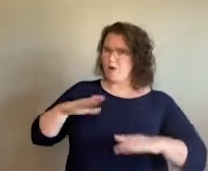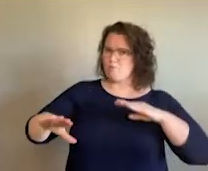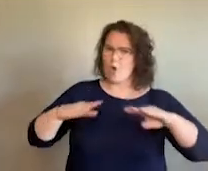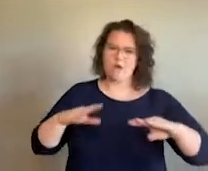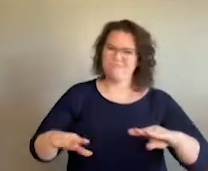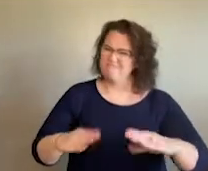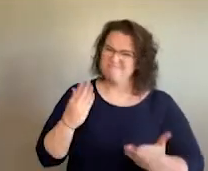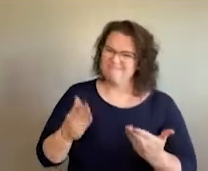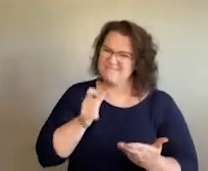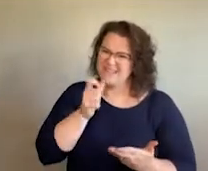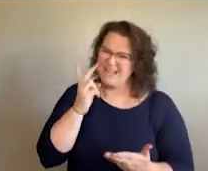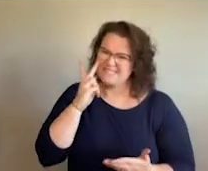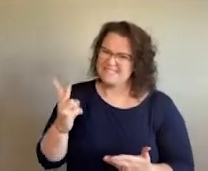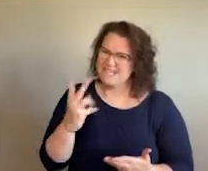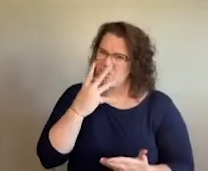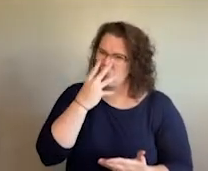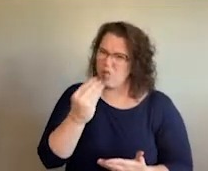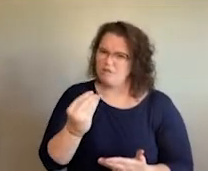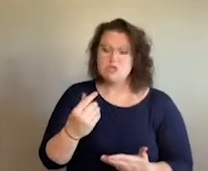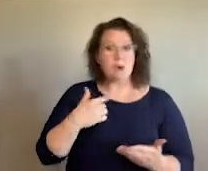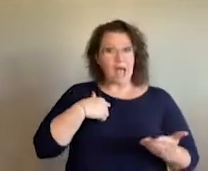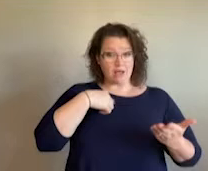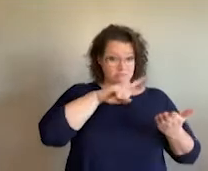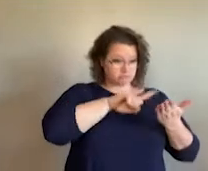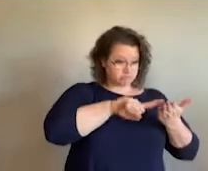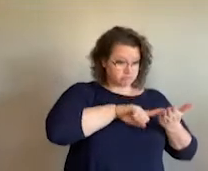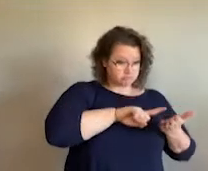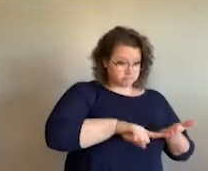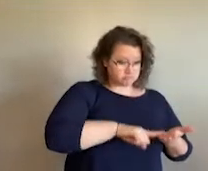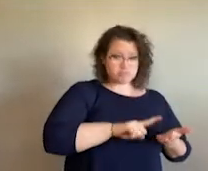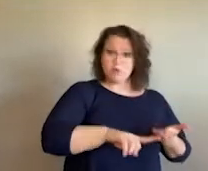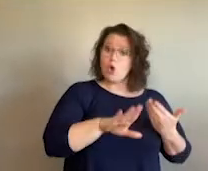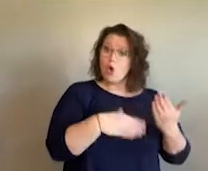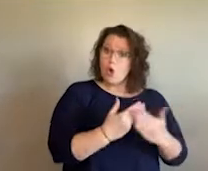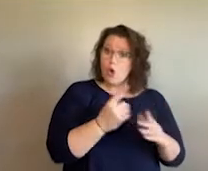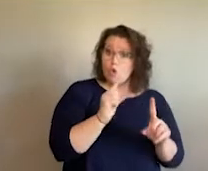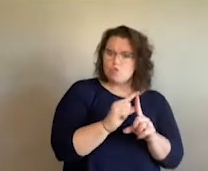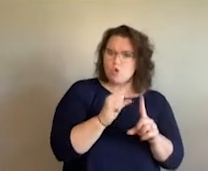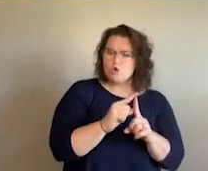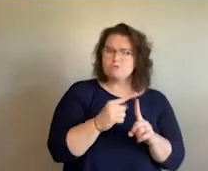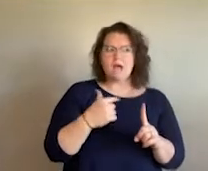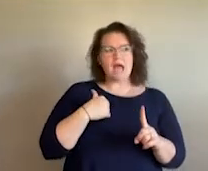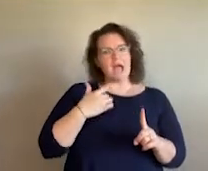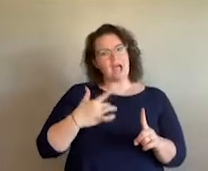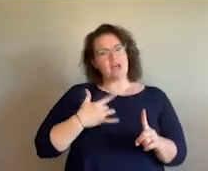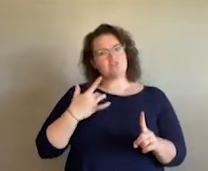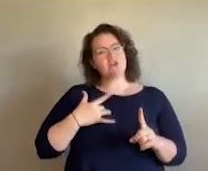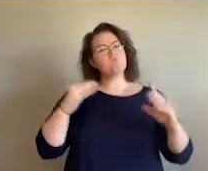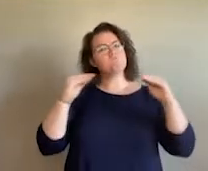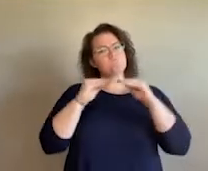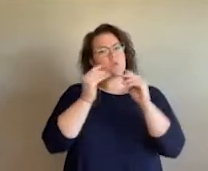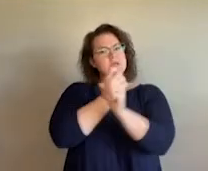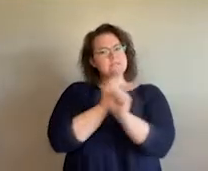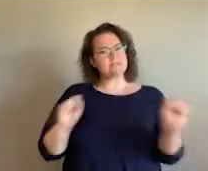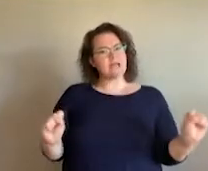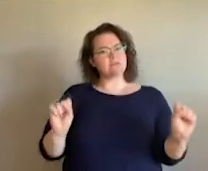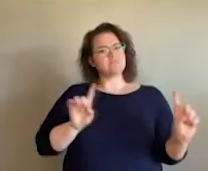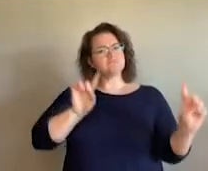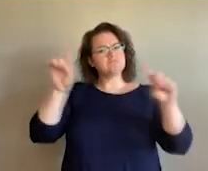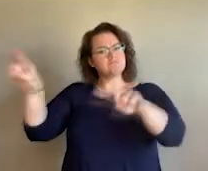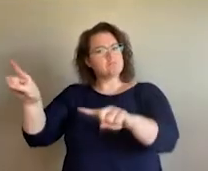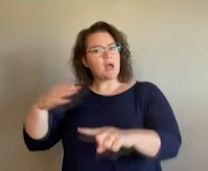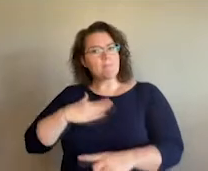So after I did my research and I researched all these words and I thought about them, I felt a lot more safe going out to